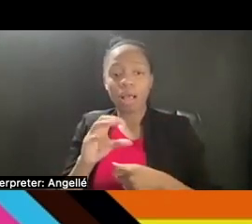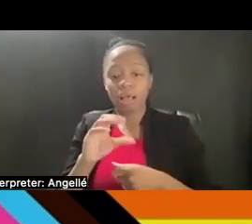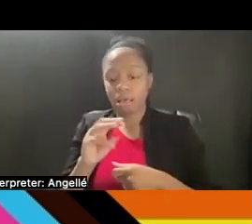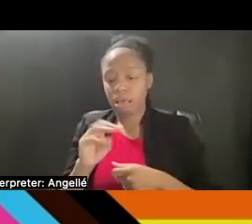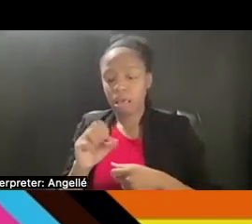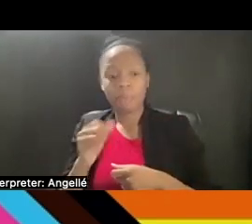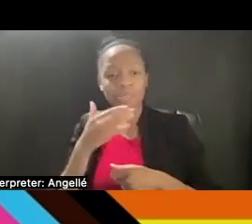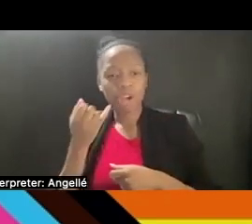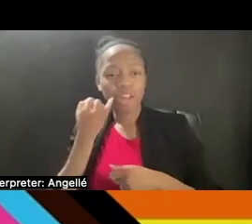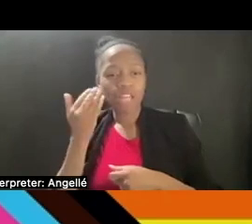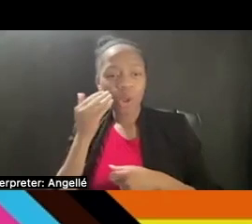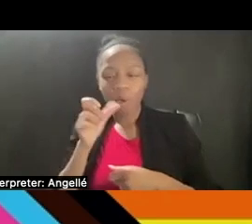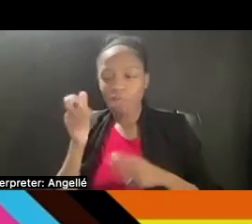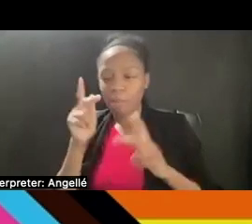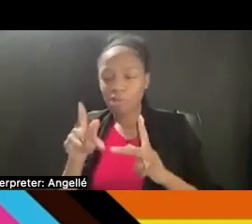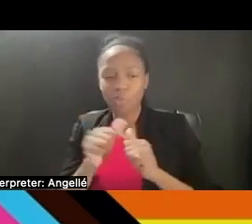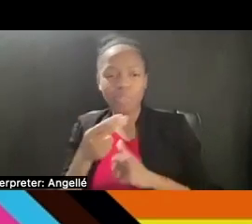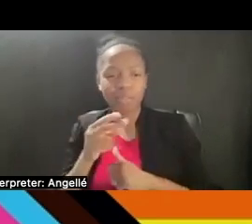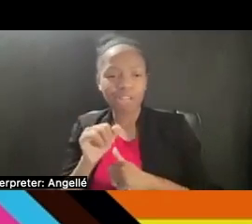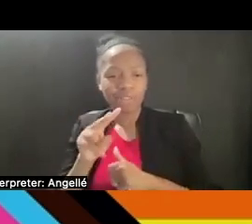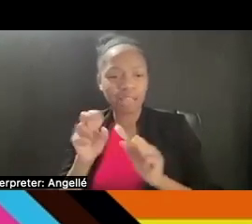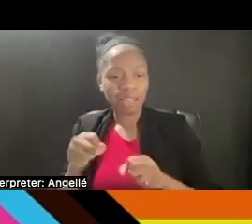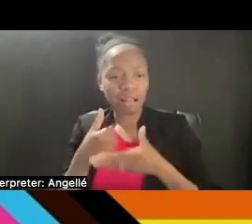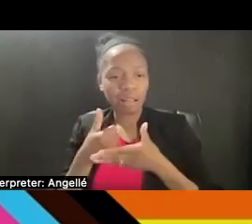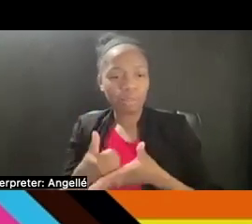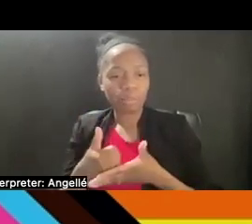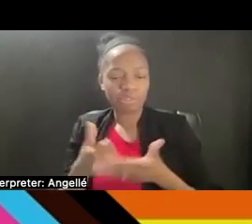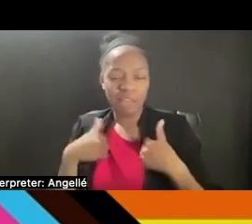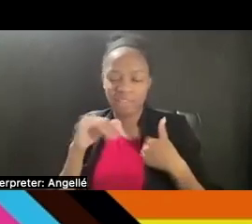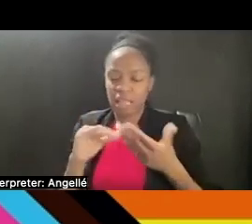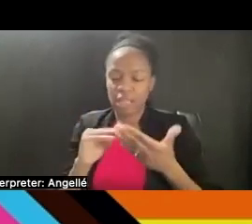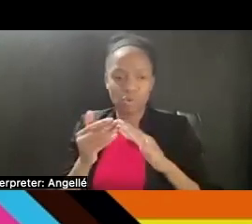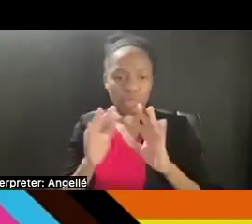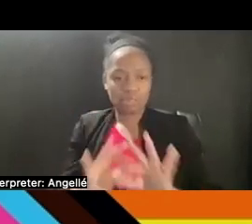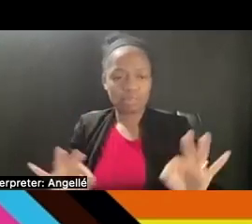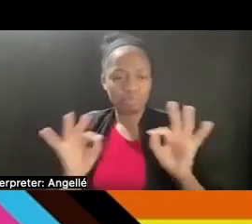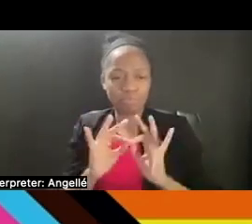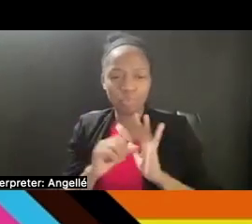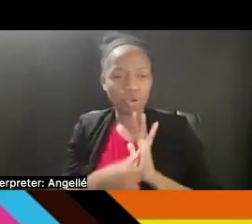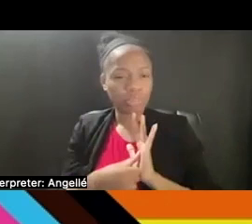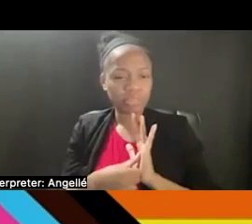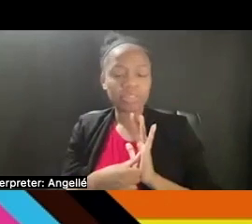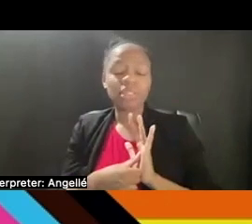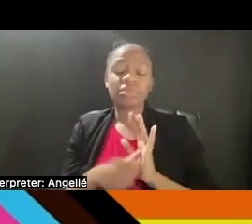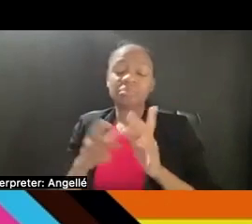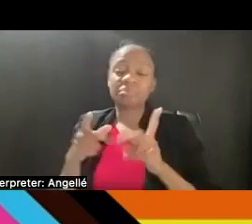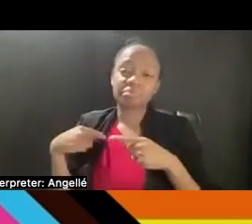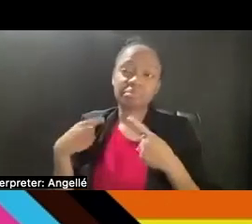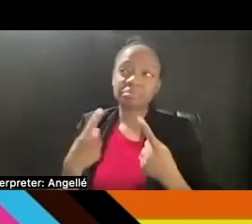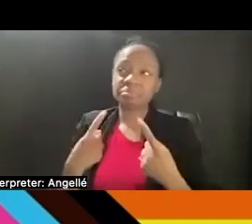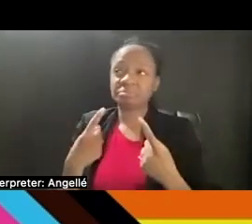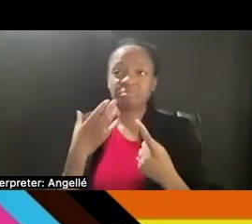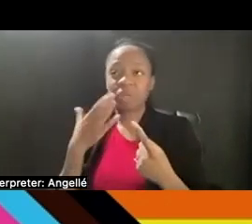them, right? And so having that community is really important. And over the past however many